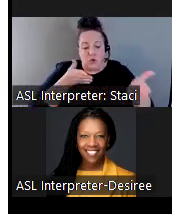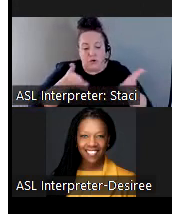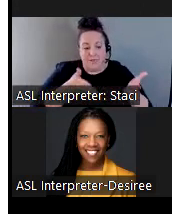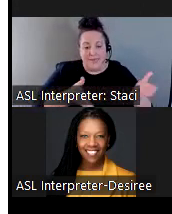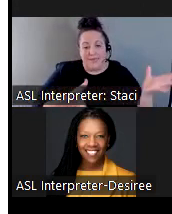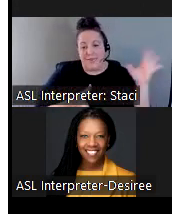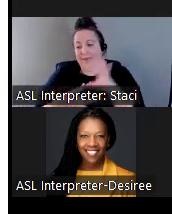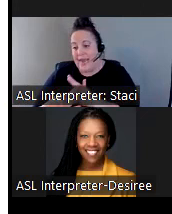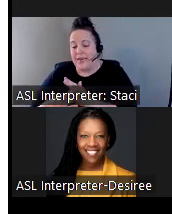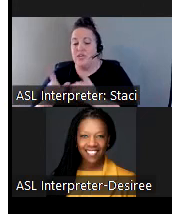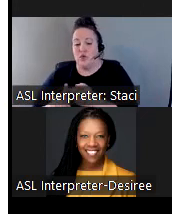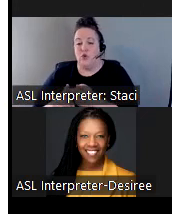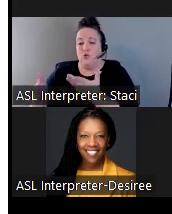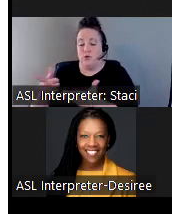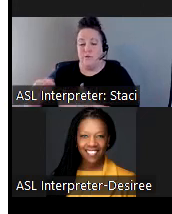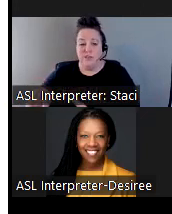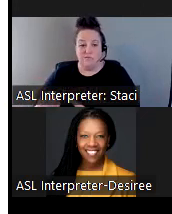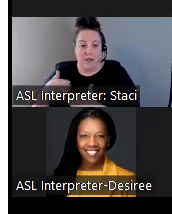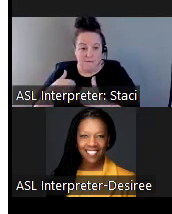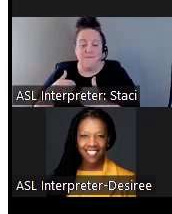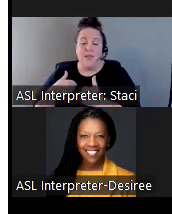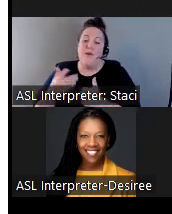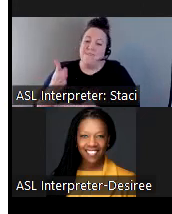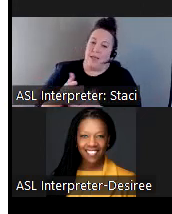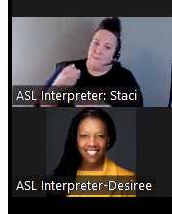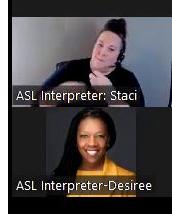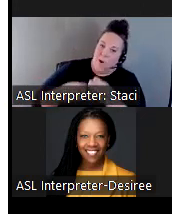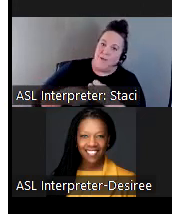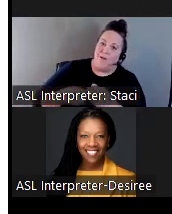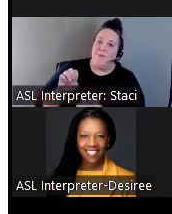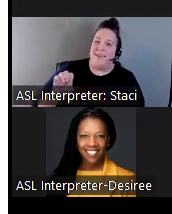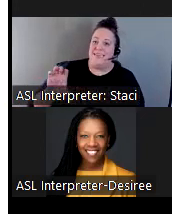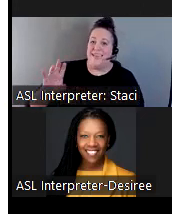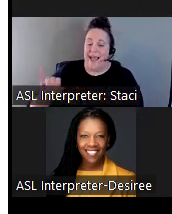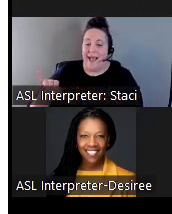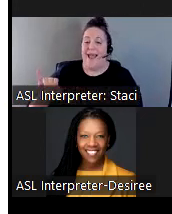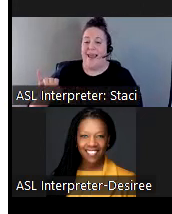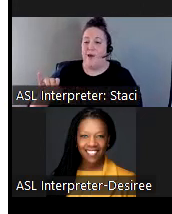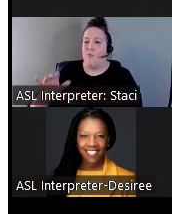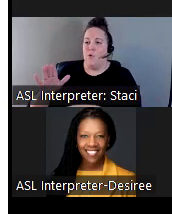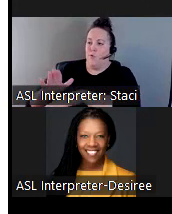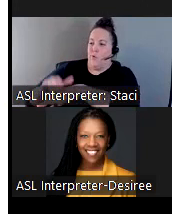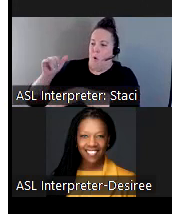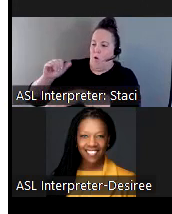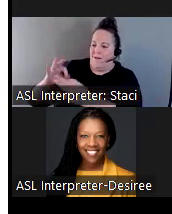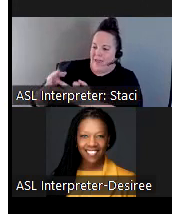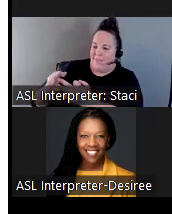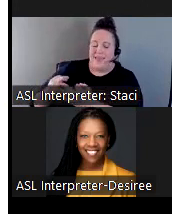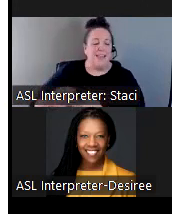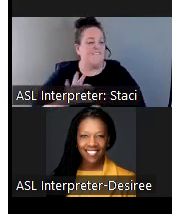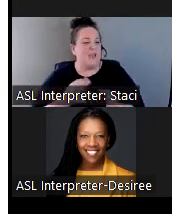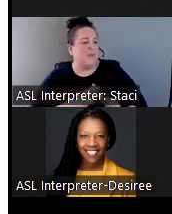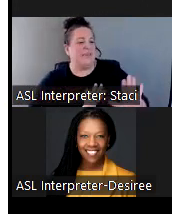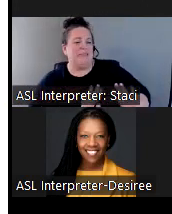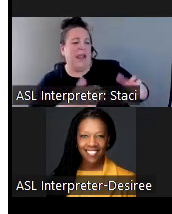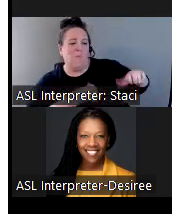families with the services they can receive. We have some issues where an ECI person will call a family and the family will turn them down. Well,